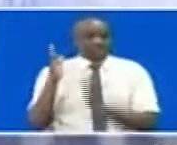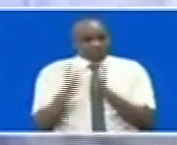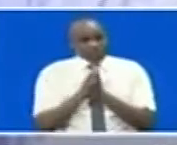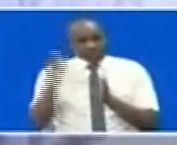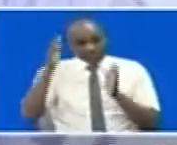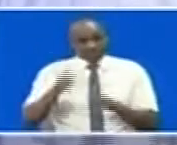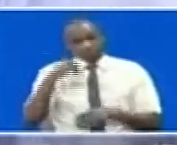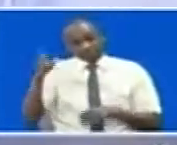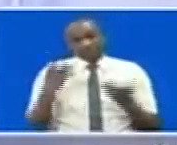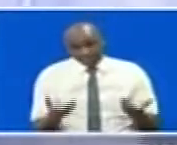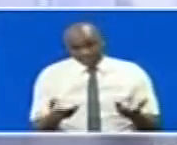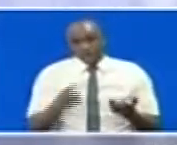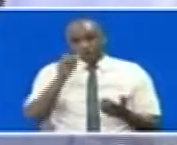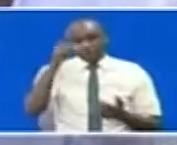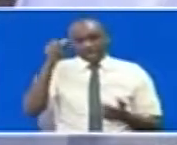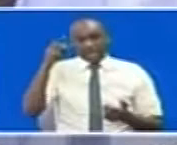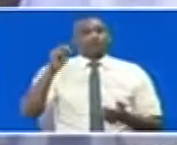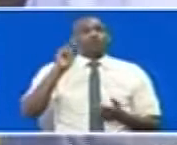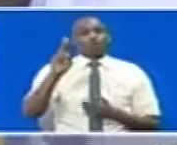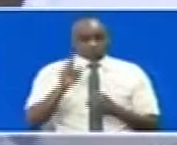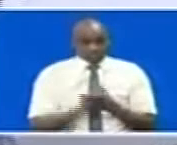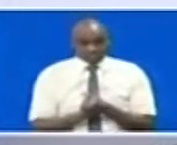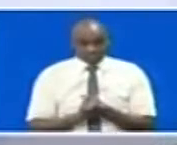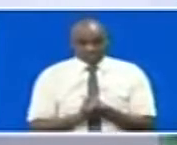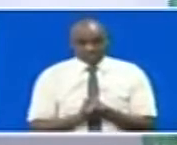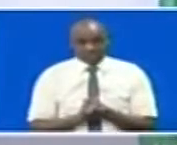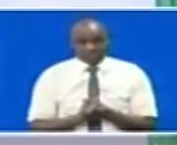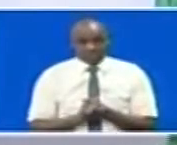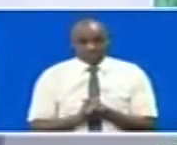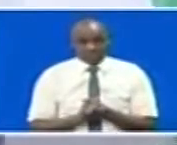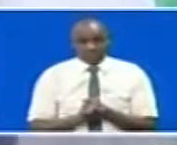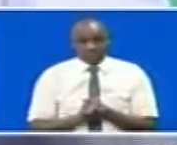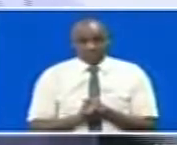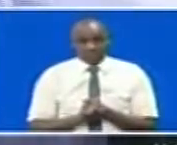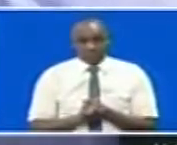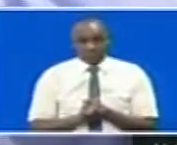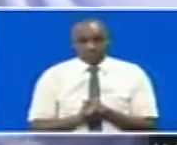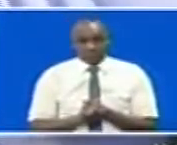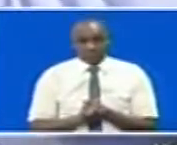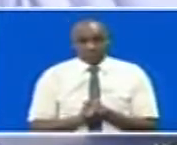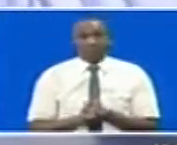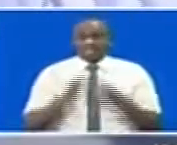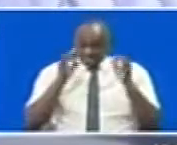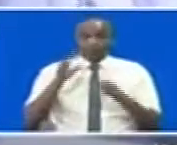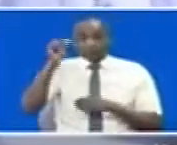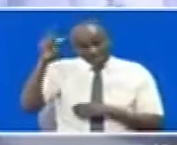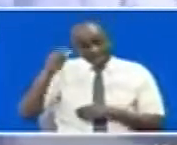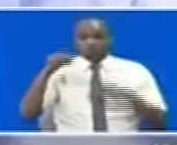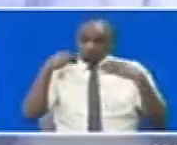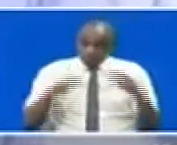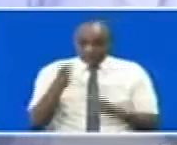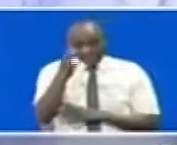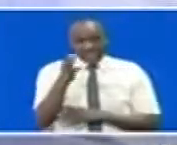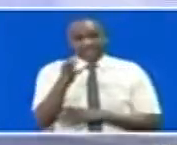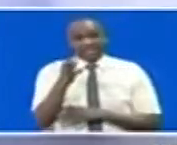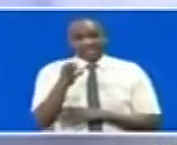Kaza anaitwa Ole Lengu. alishindwa kulinda